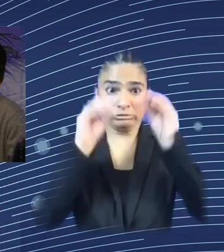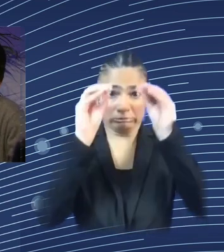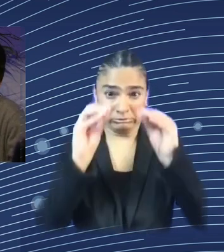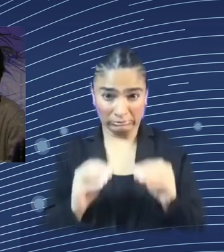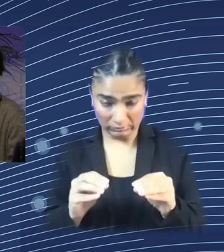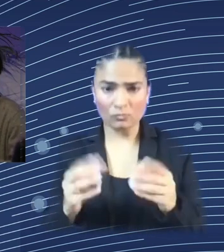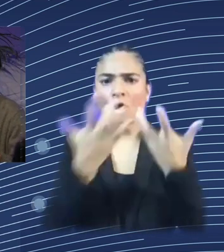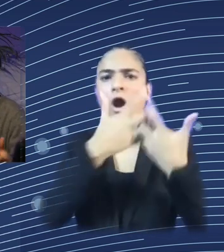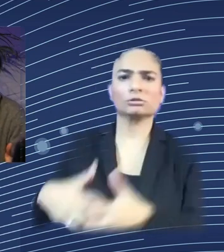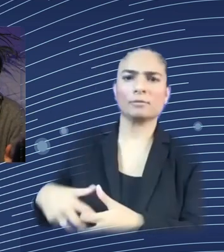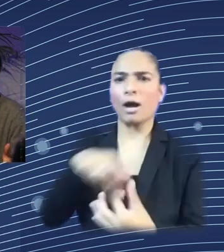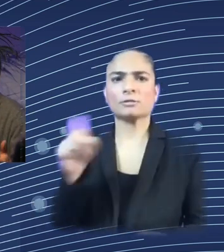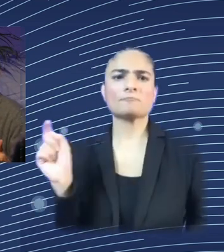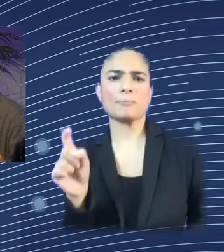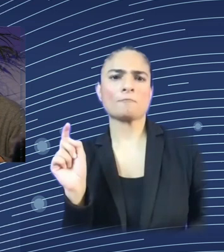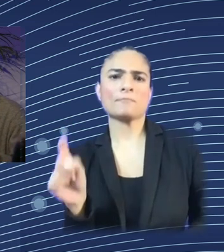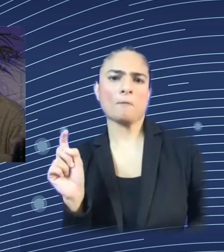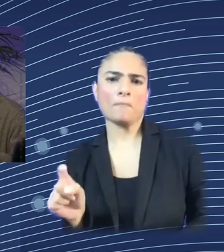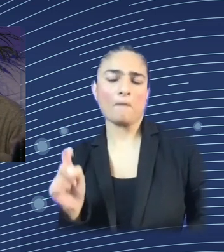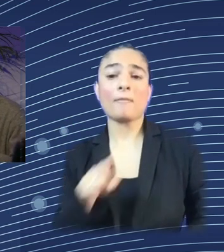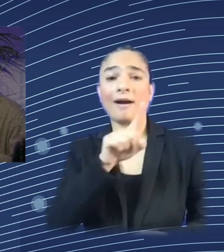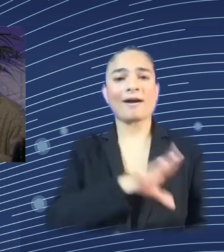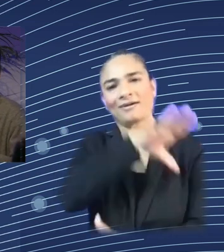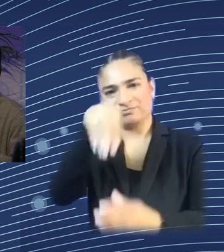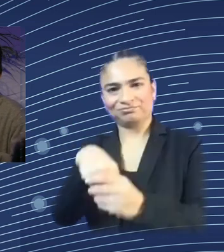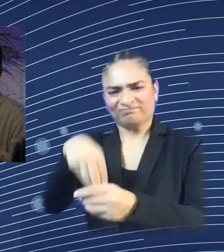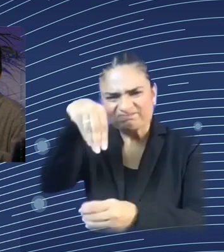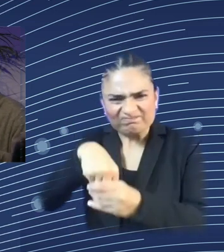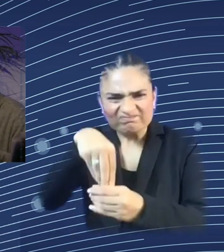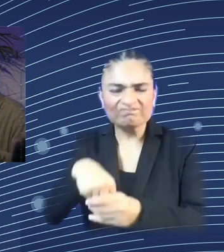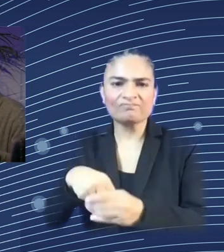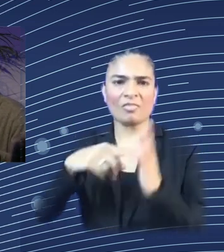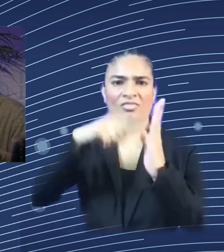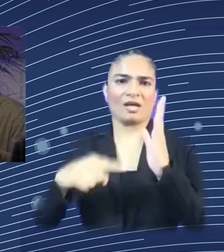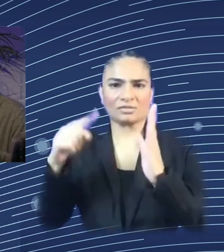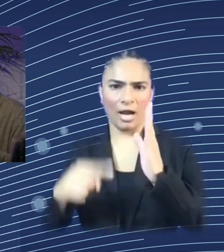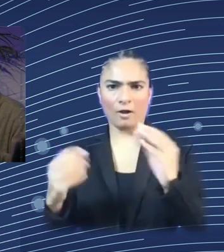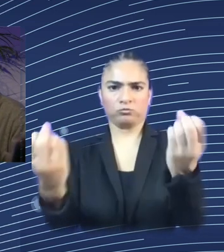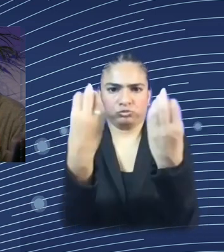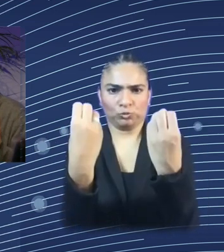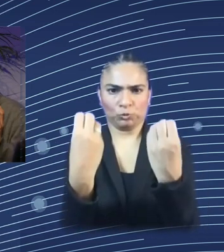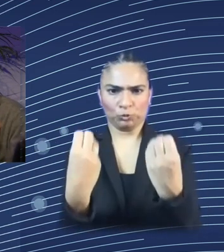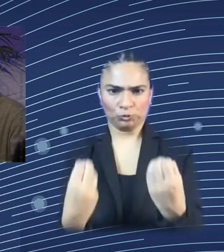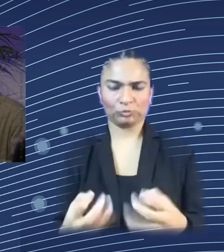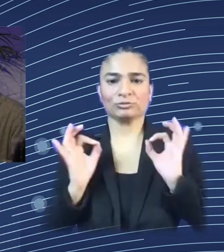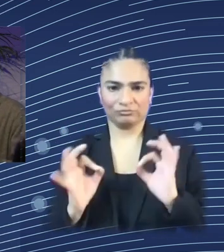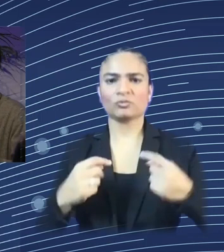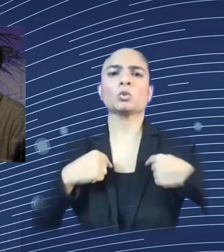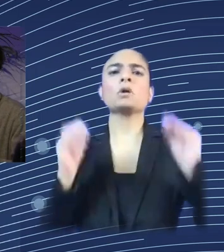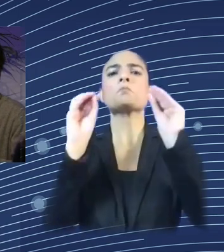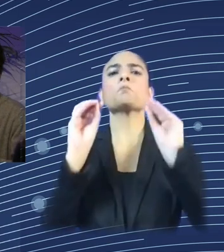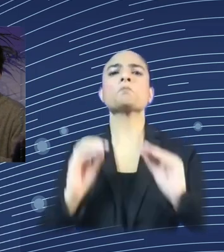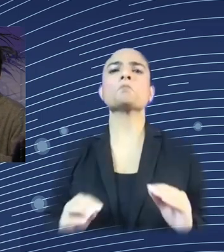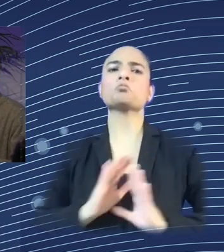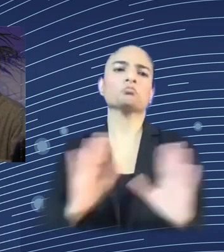ESG reporting for both corporates and private equity firms. Next slide. But what we've seen today